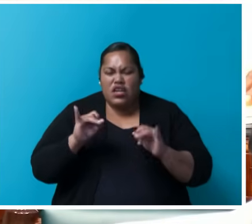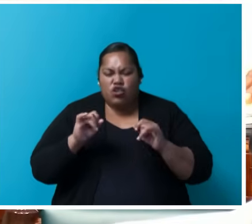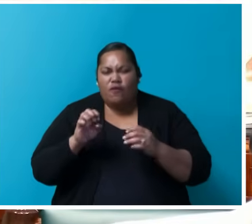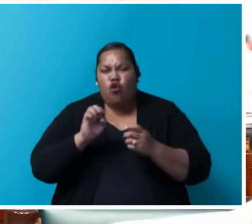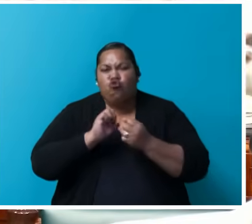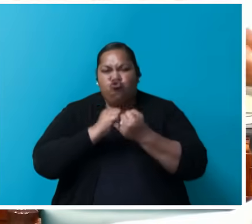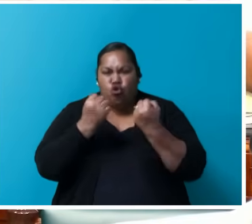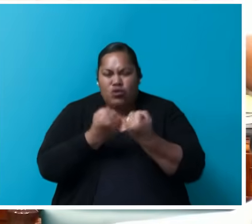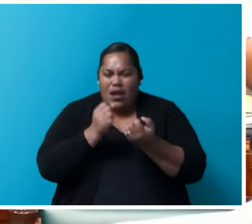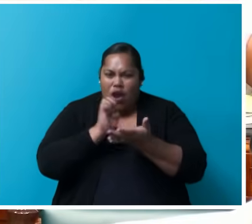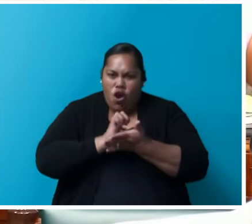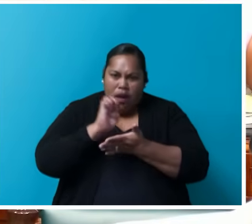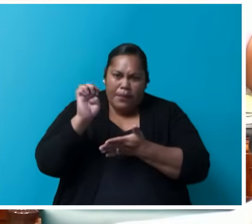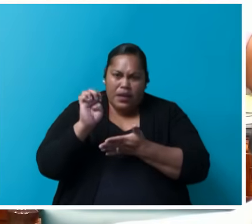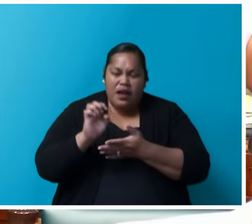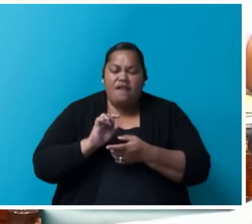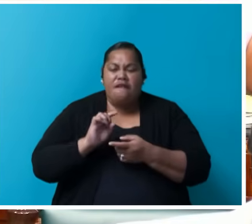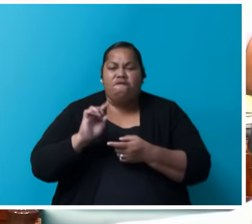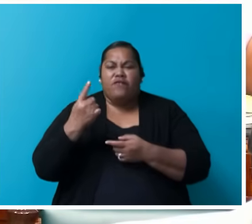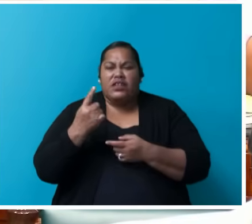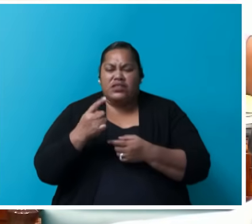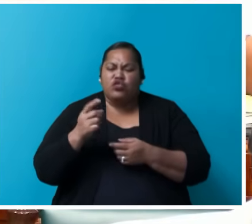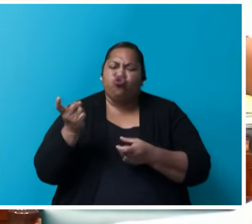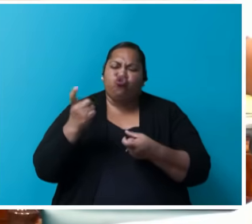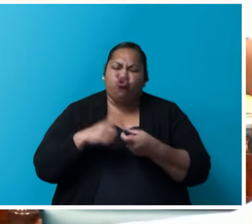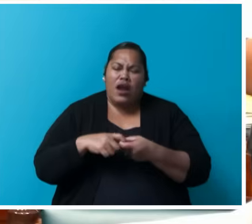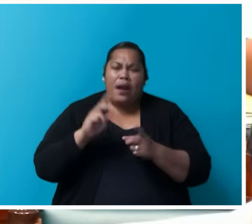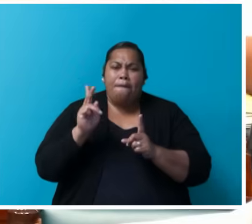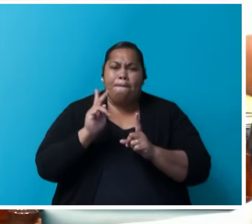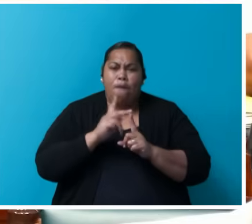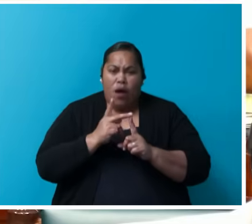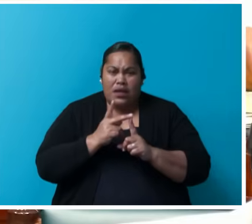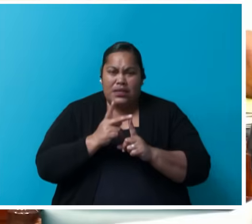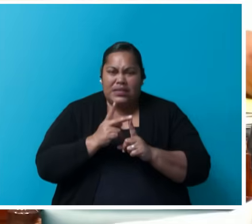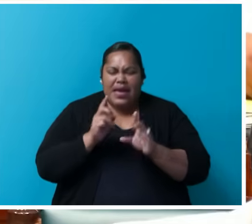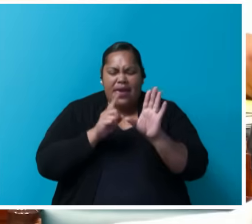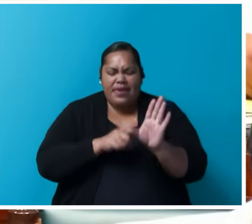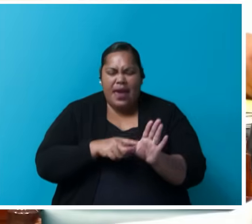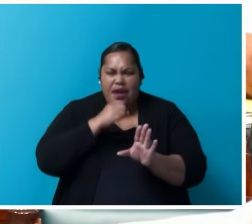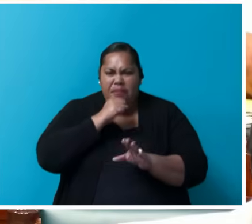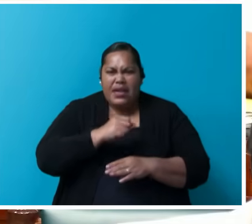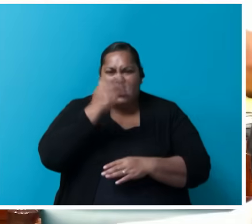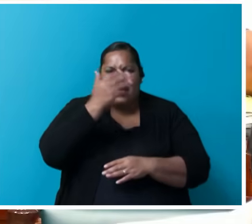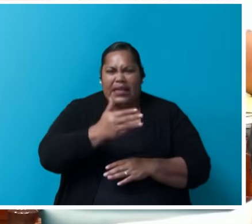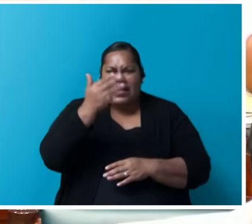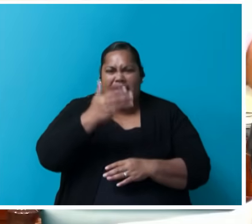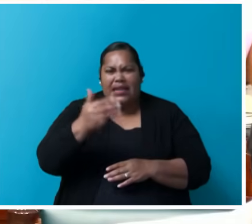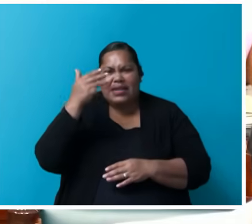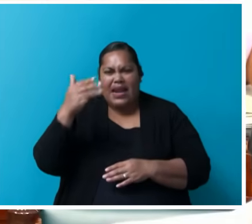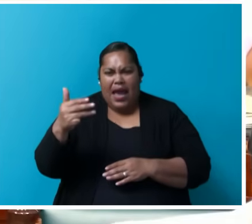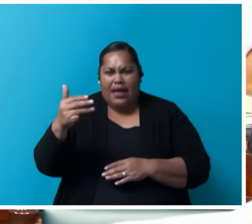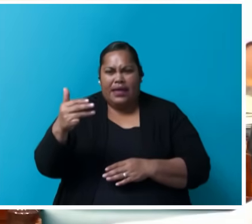Mr. Speaker, I first joined politics as a young man in 1999,